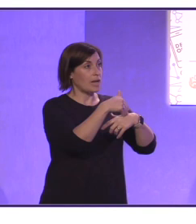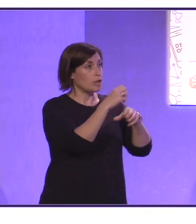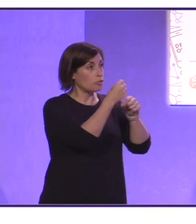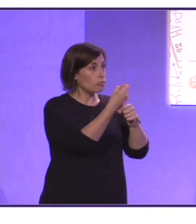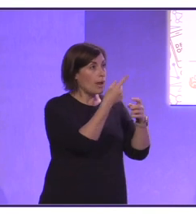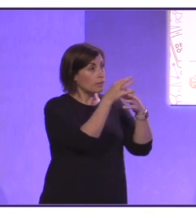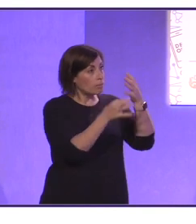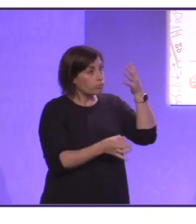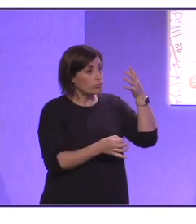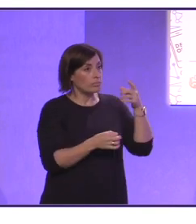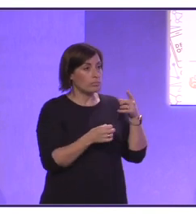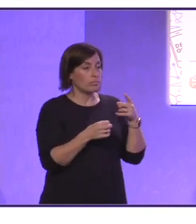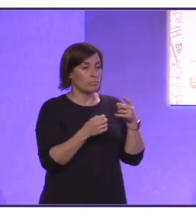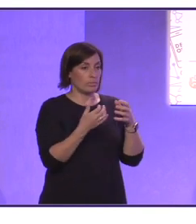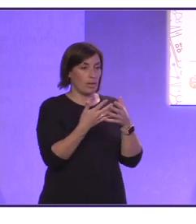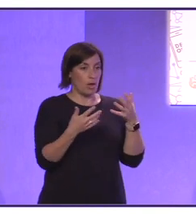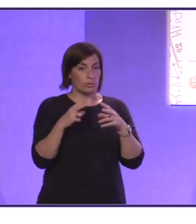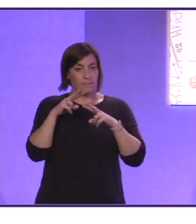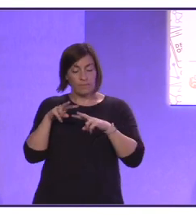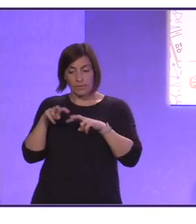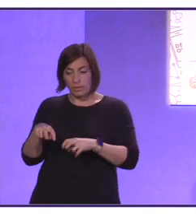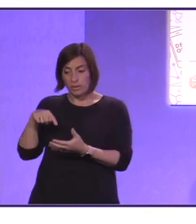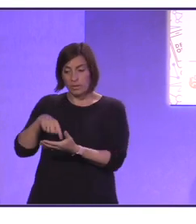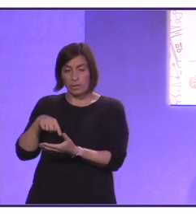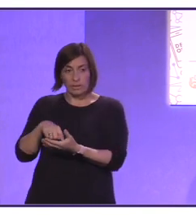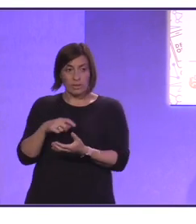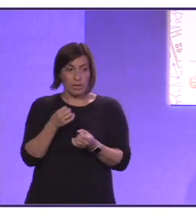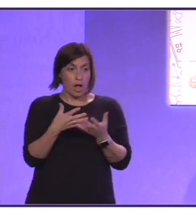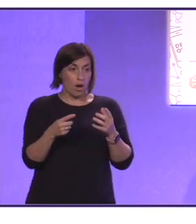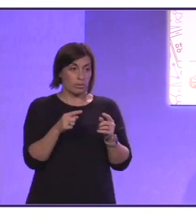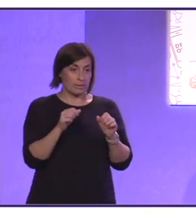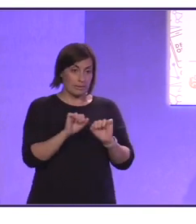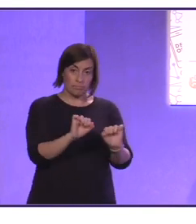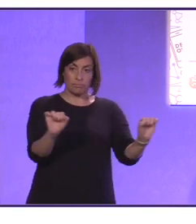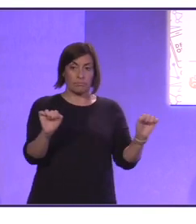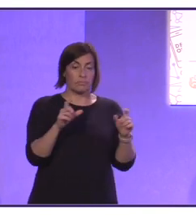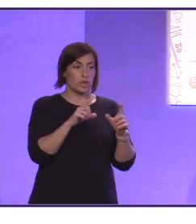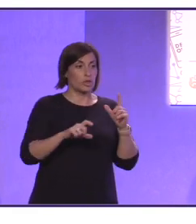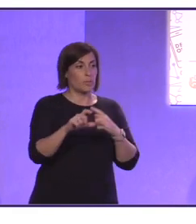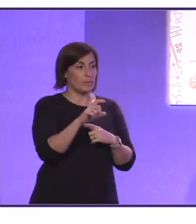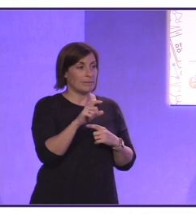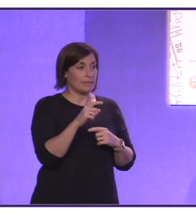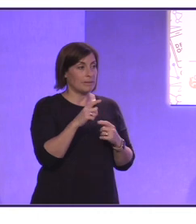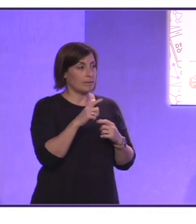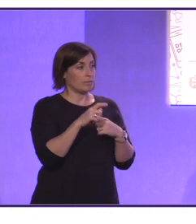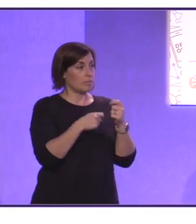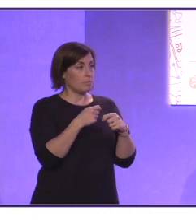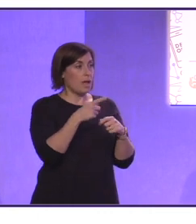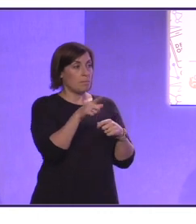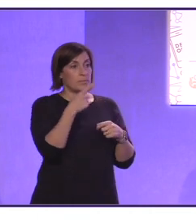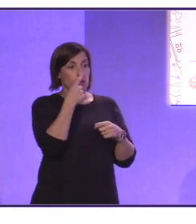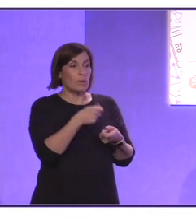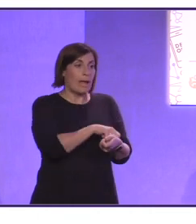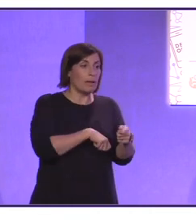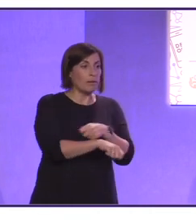on the evidence that's reported, a lot of it's right here in our community. And so we're the people that can do the most about it.